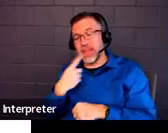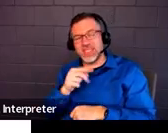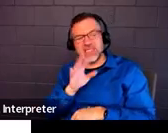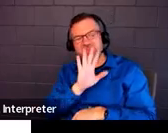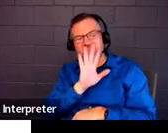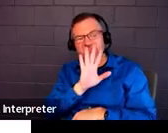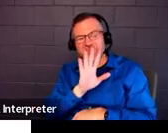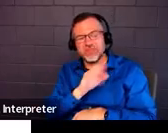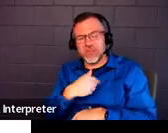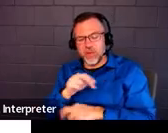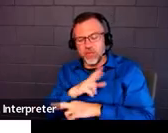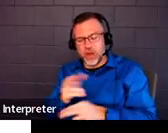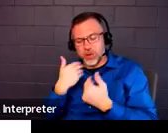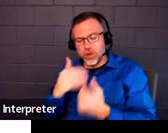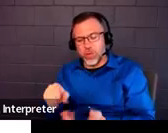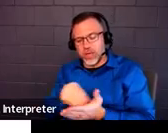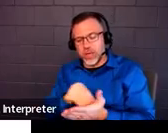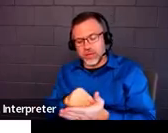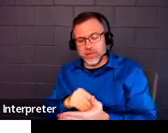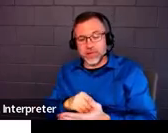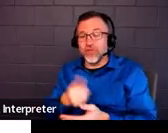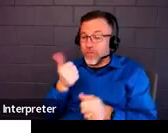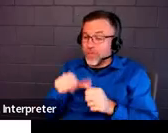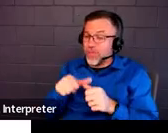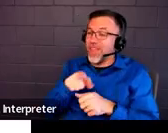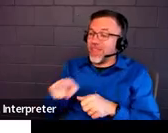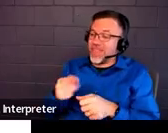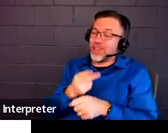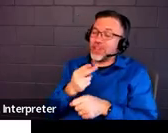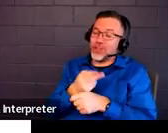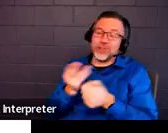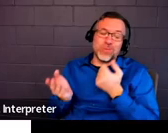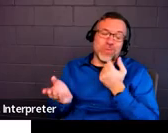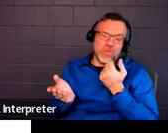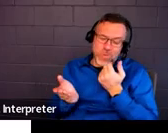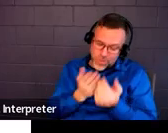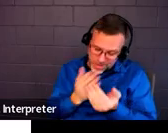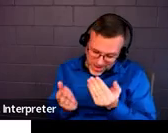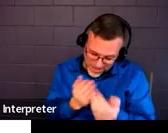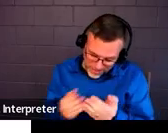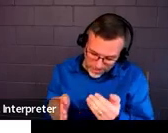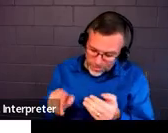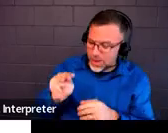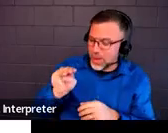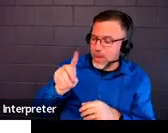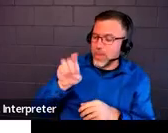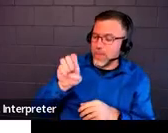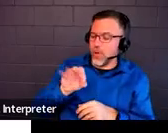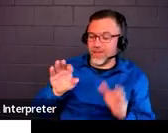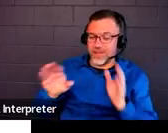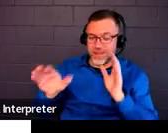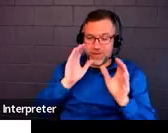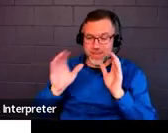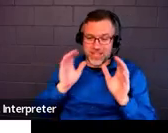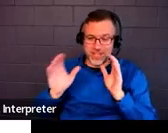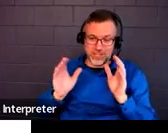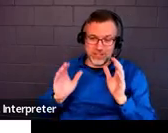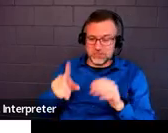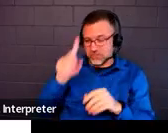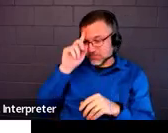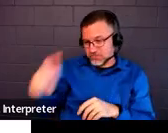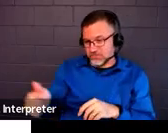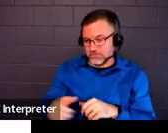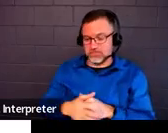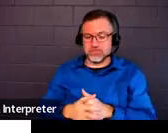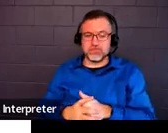use whatever mode of communication they use on a daily basis to interact with you and answer these questions during